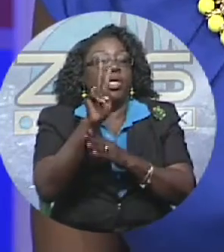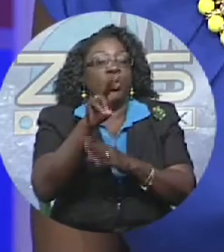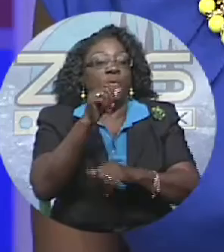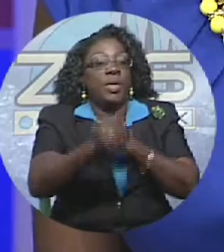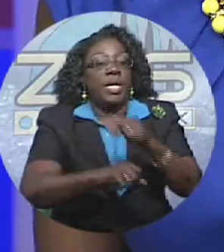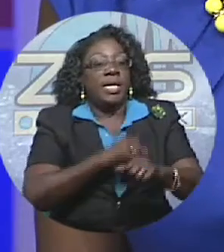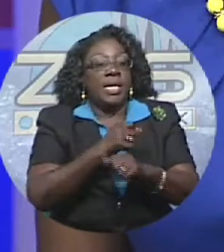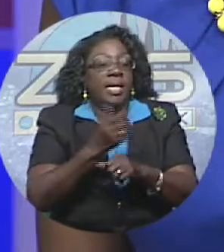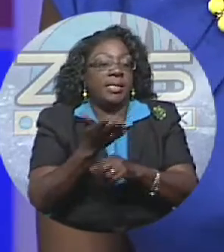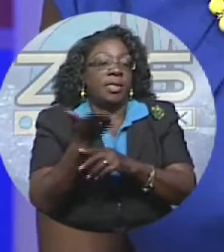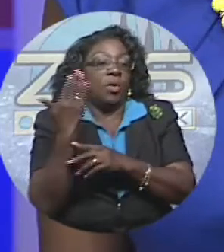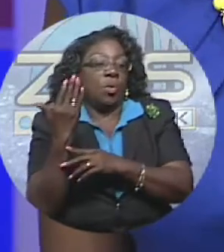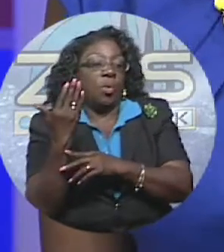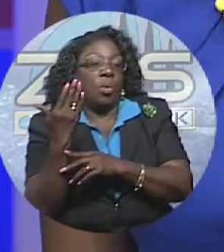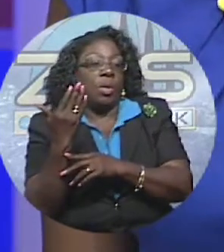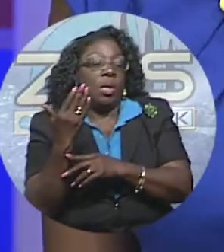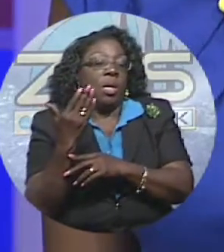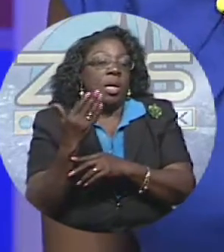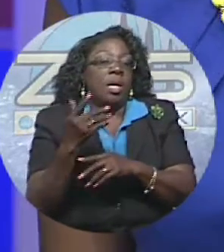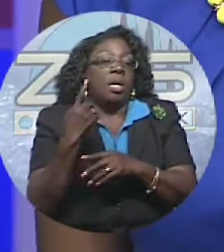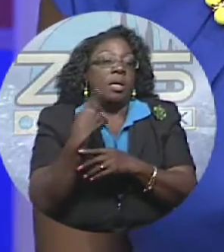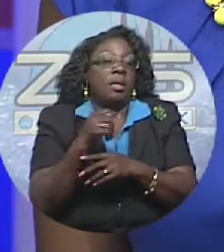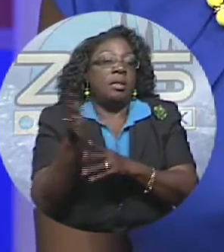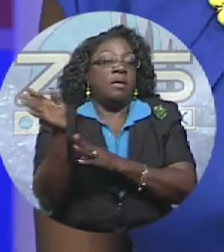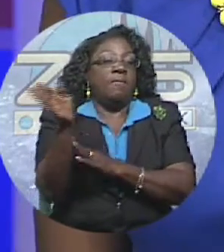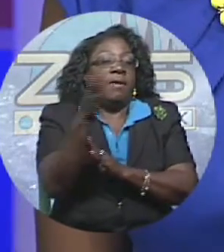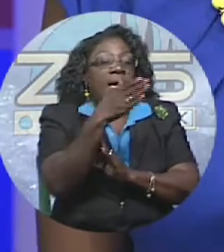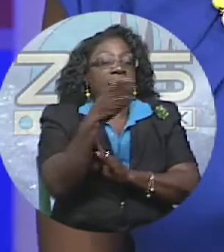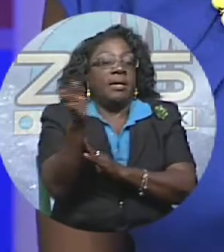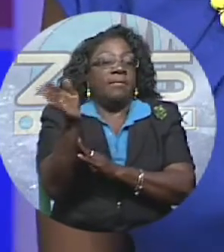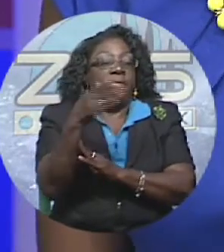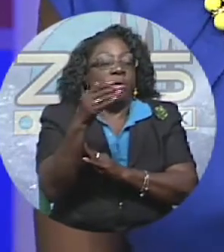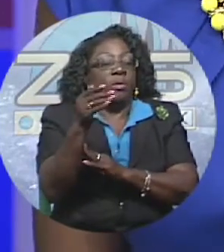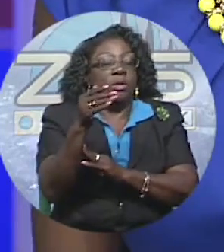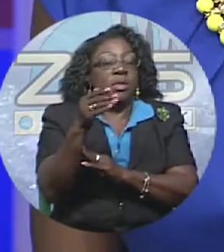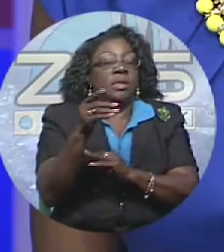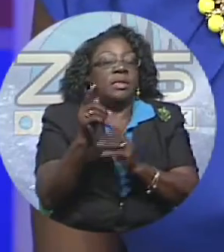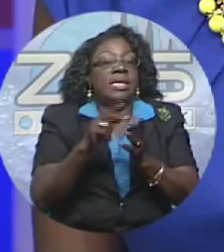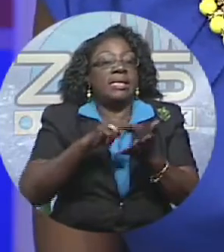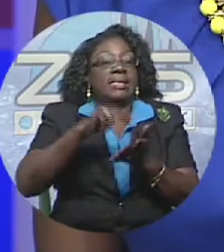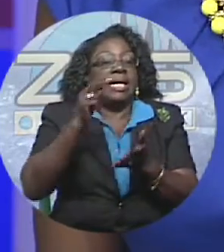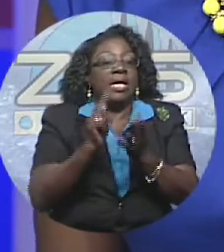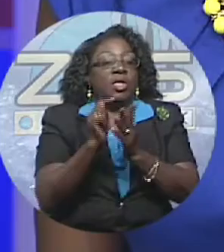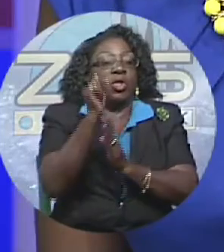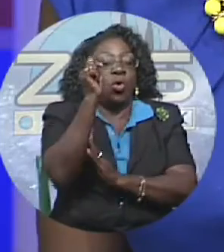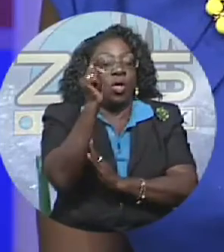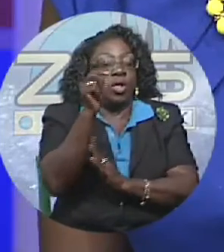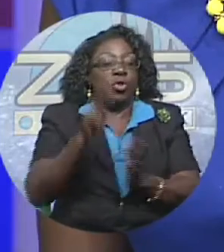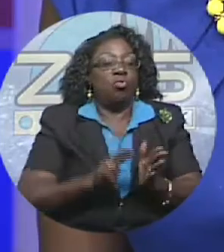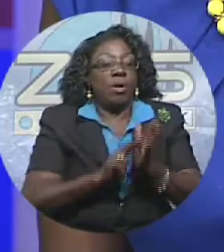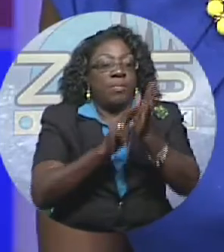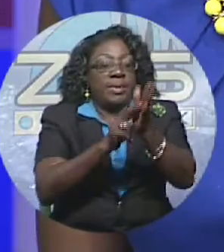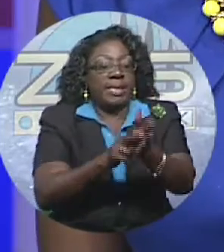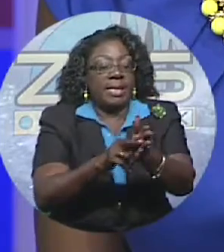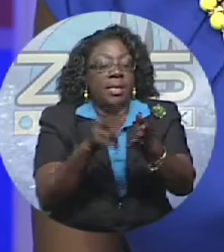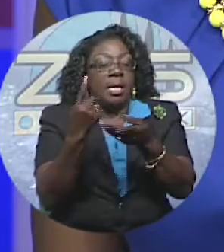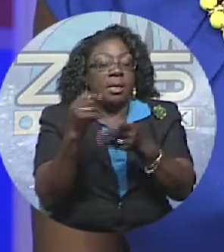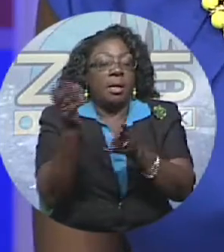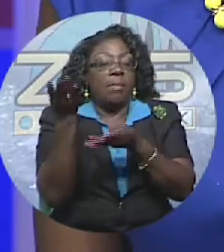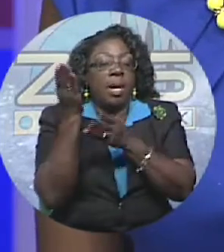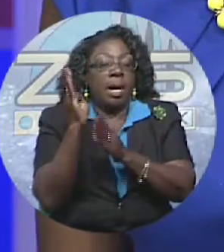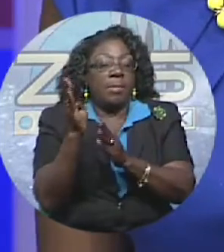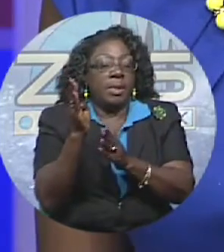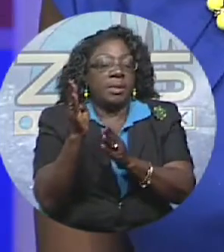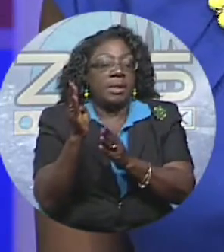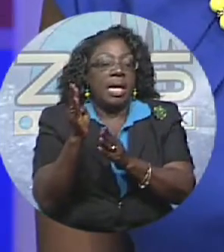flying full, at half-mast, or alongside others, the Bahamian flag stands tall in its representation of freedom and democracy. But